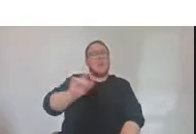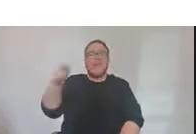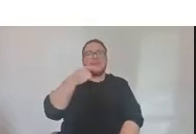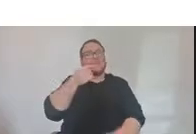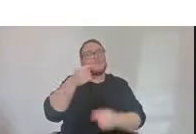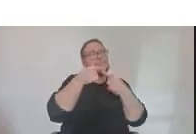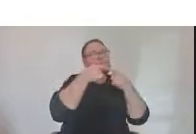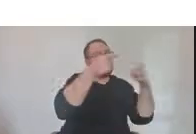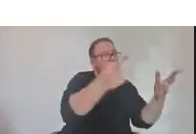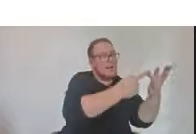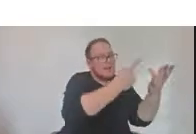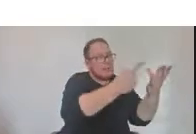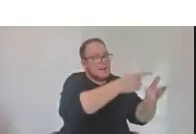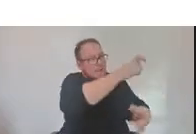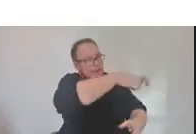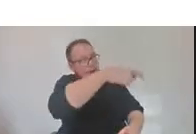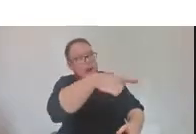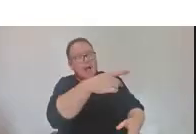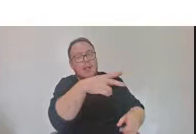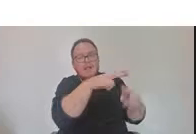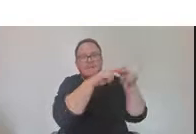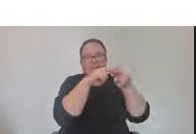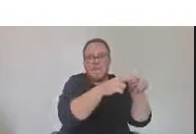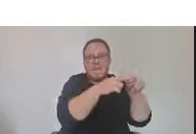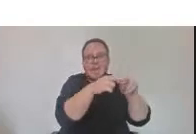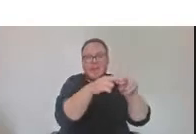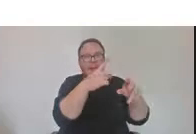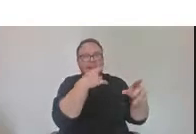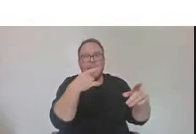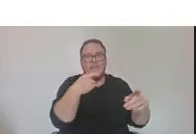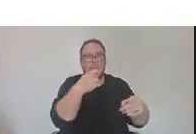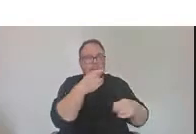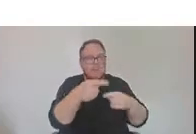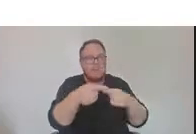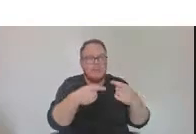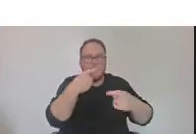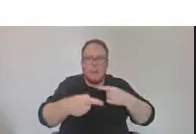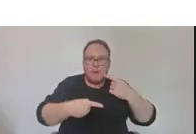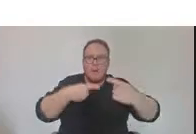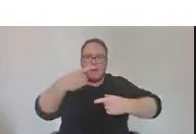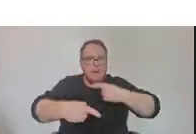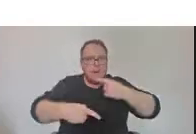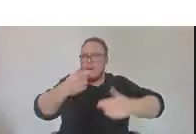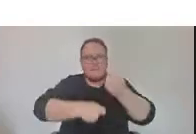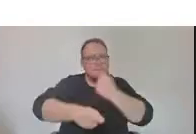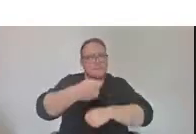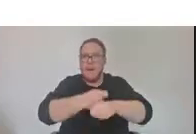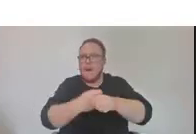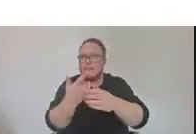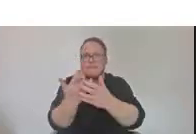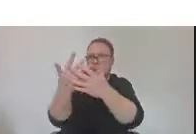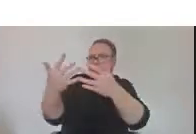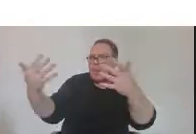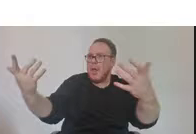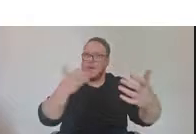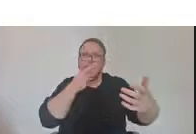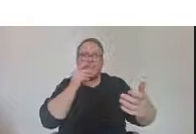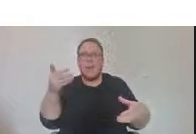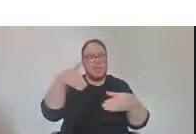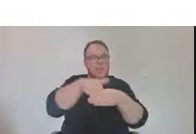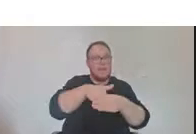family, and we think that had a snowball effect and on other people from that demographic that may not have come